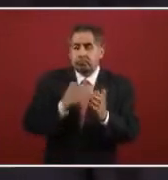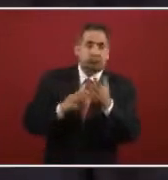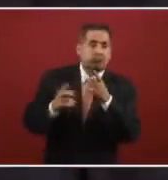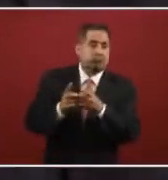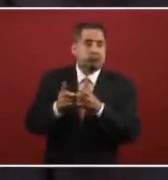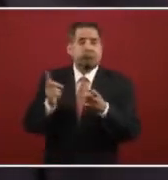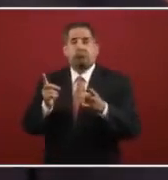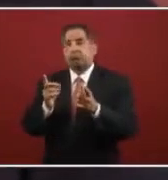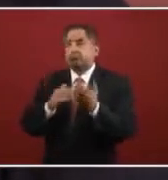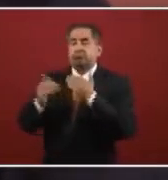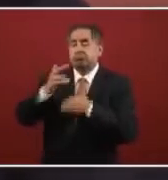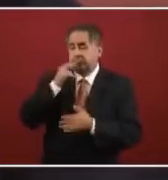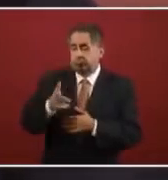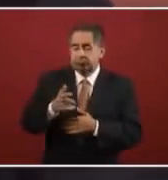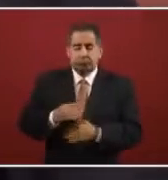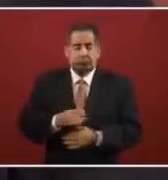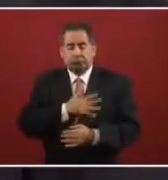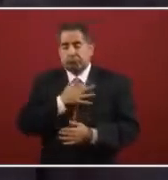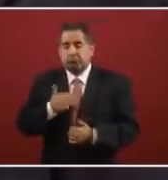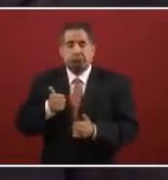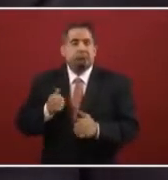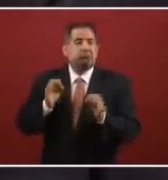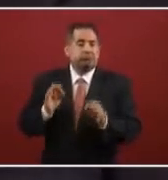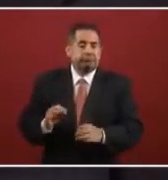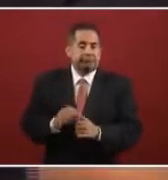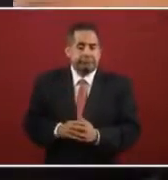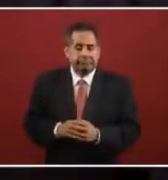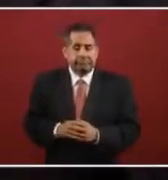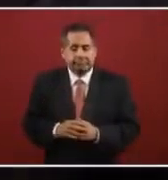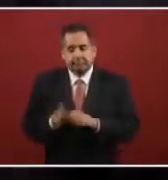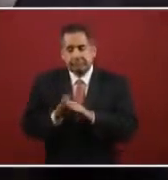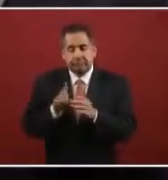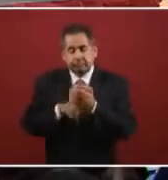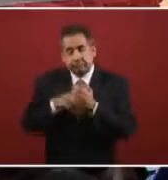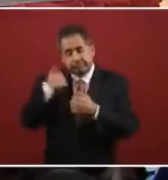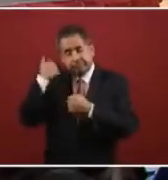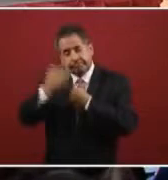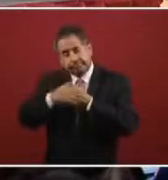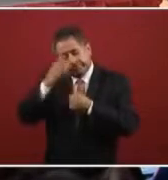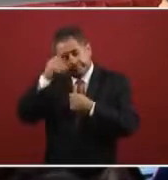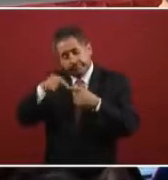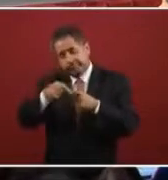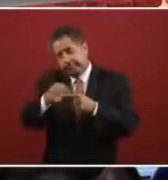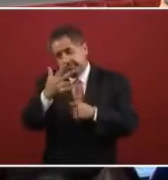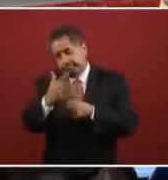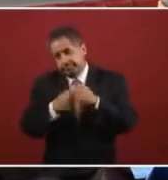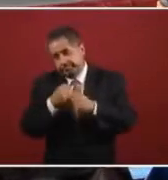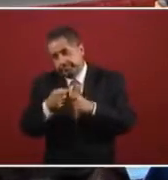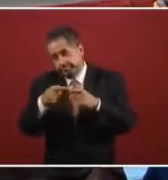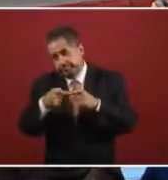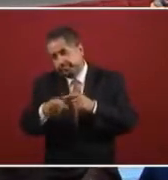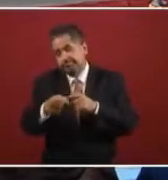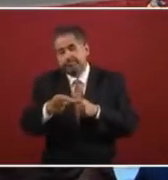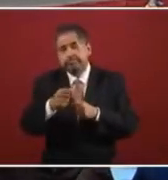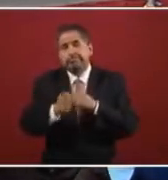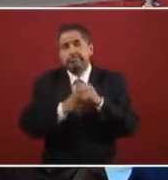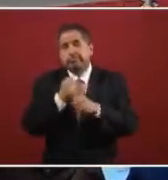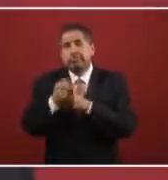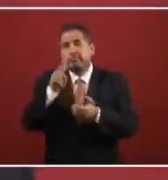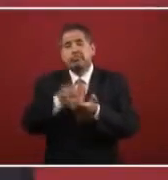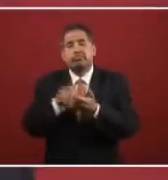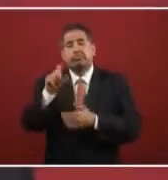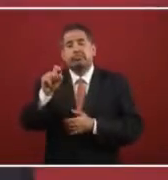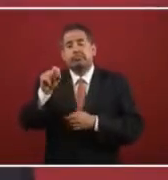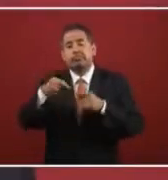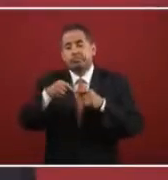in development y en bienestar. and well-being, Y cómo vemos and how we foresee el 20, the